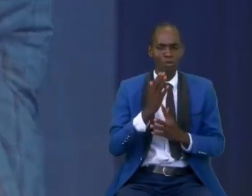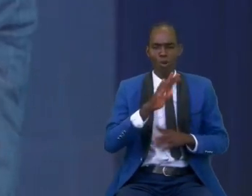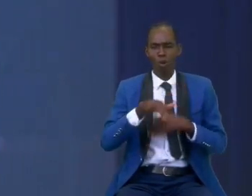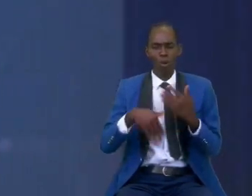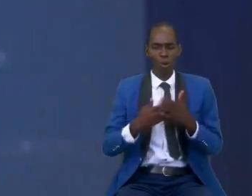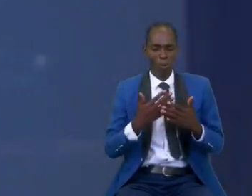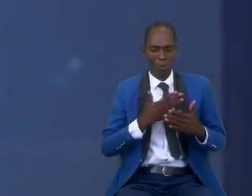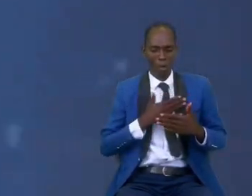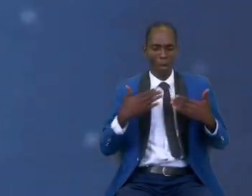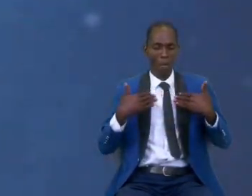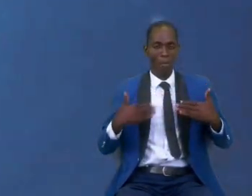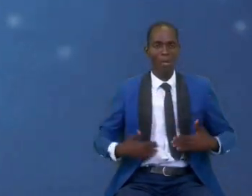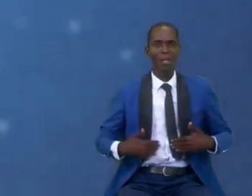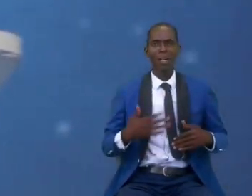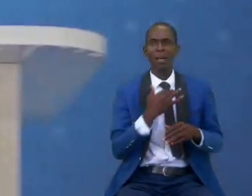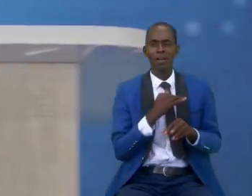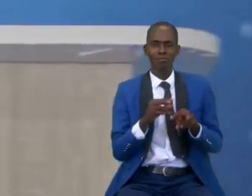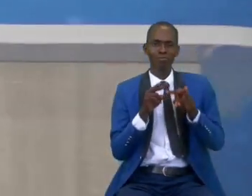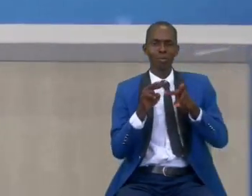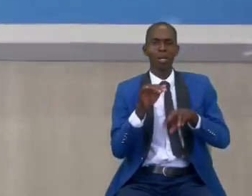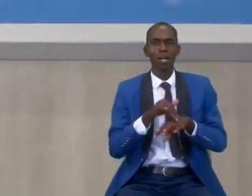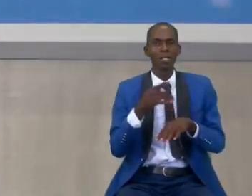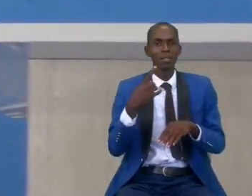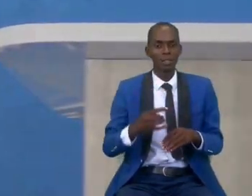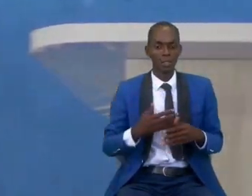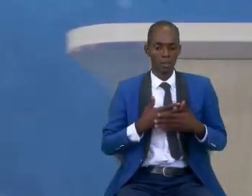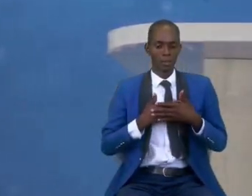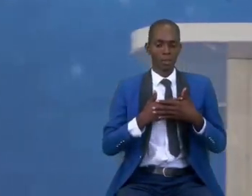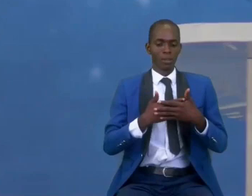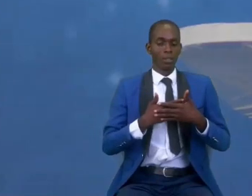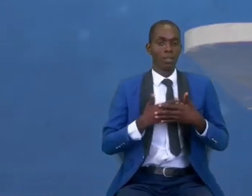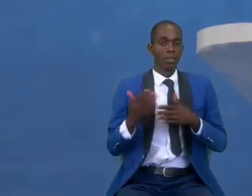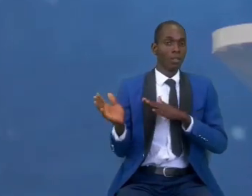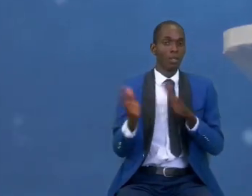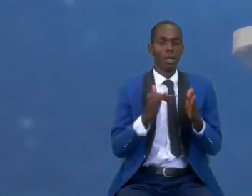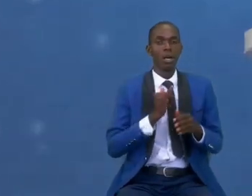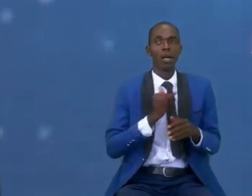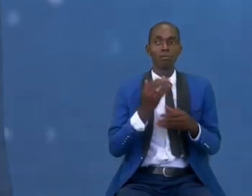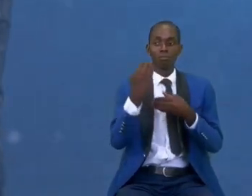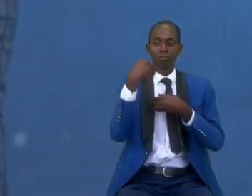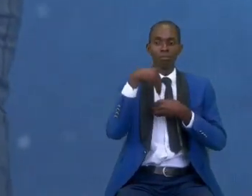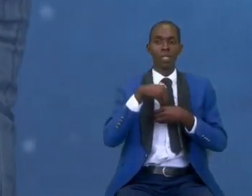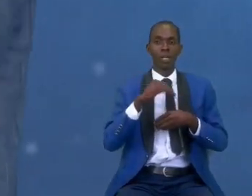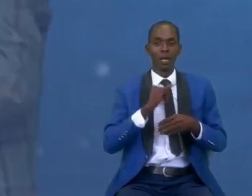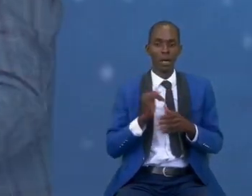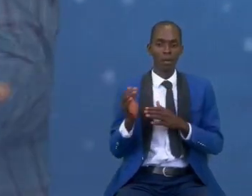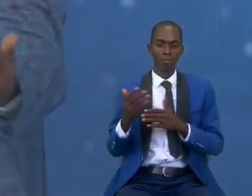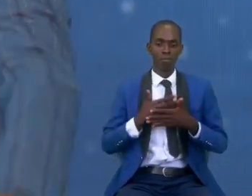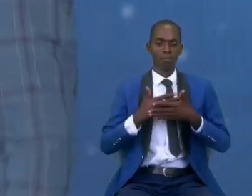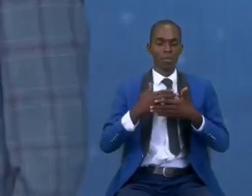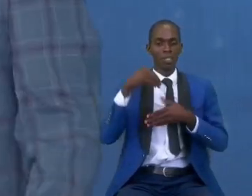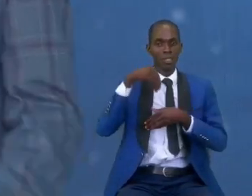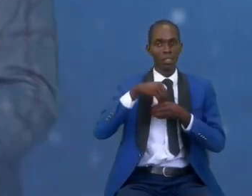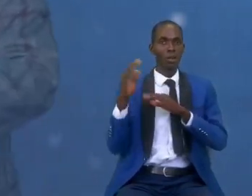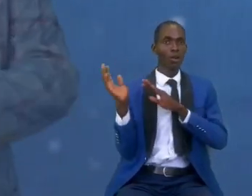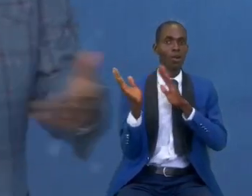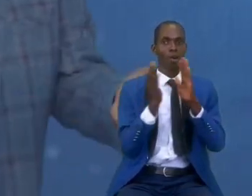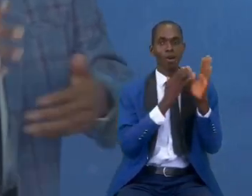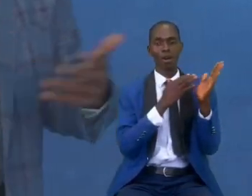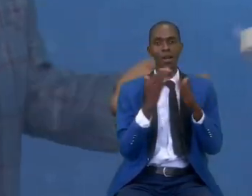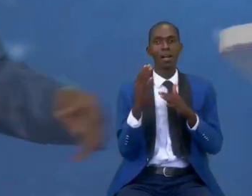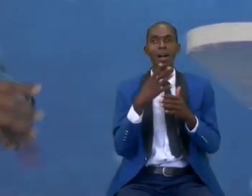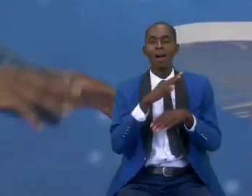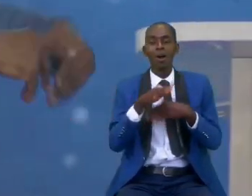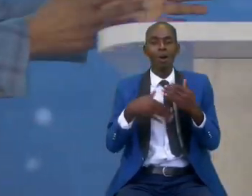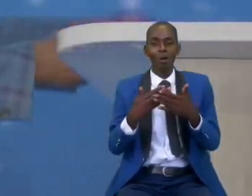breathe. I breathe in the air, and the oxygen that is needed is separated and goes to my brain and goes everywhere. And the